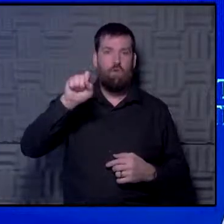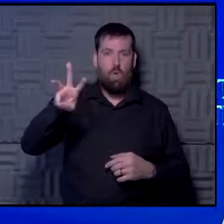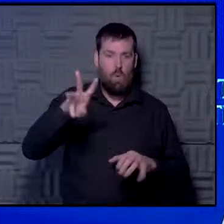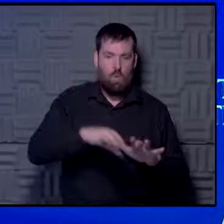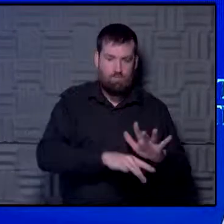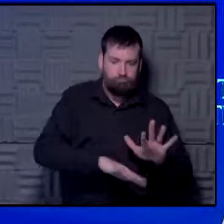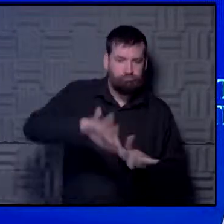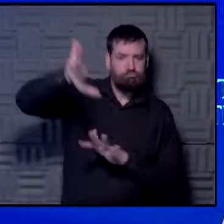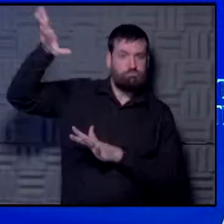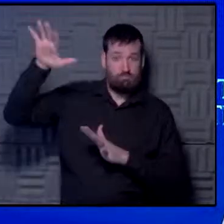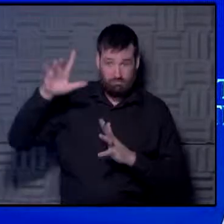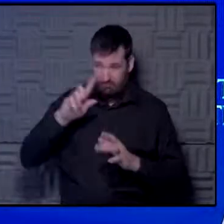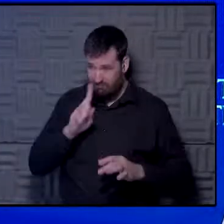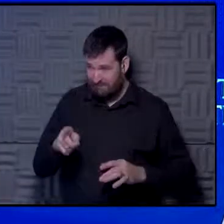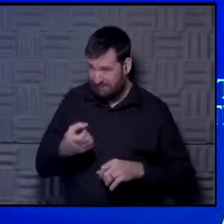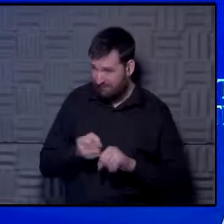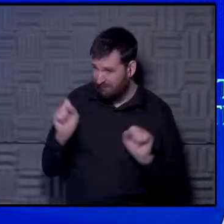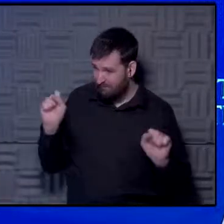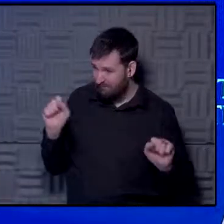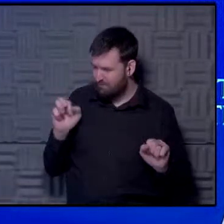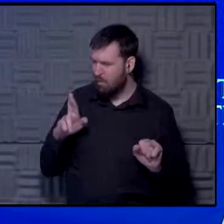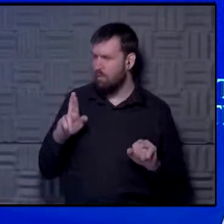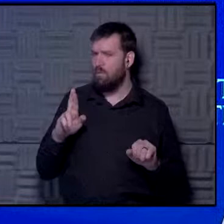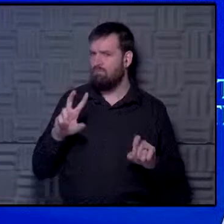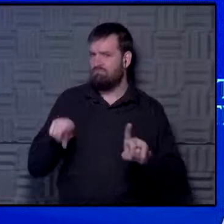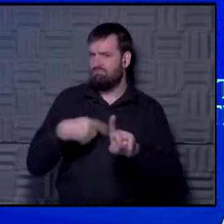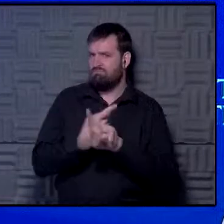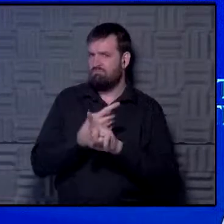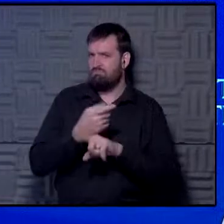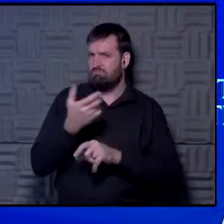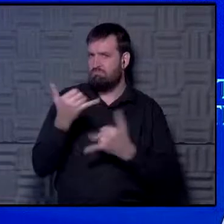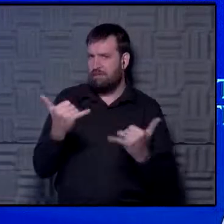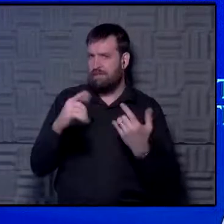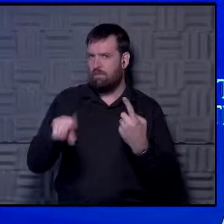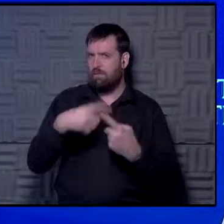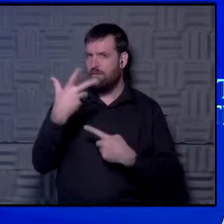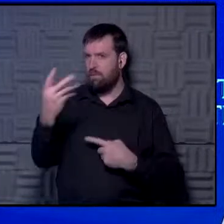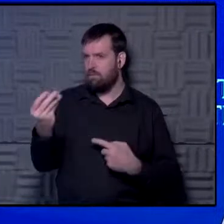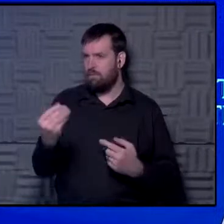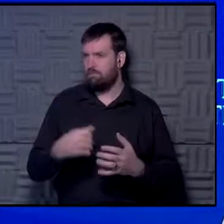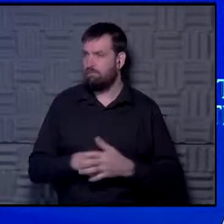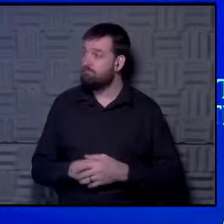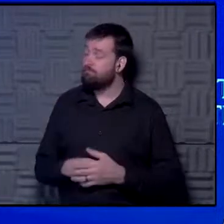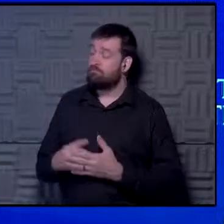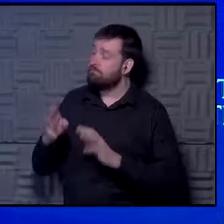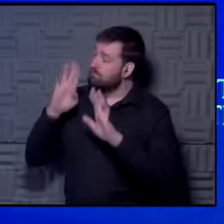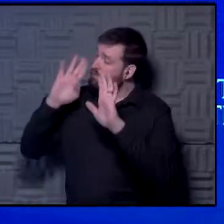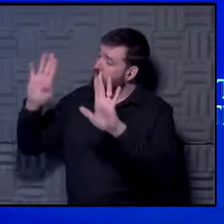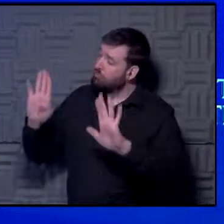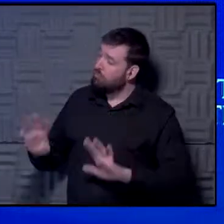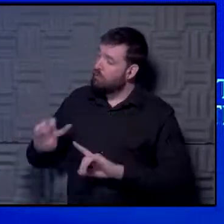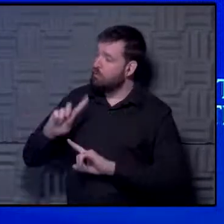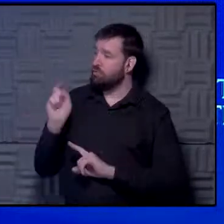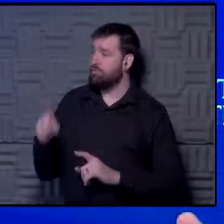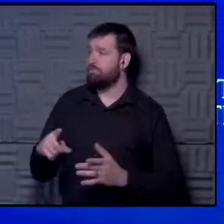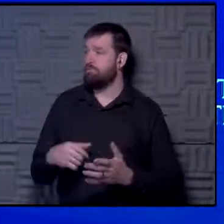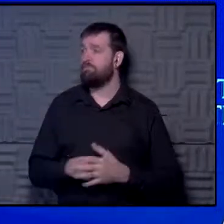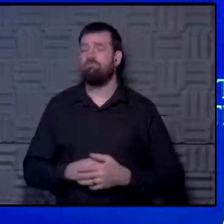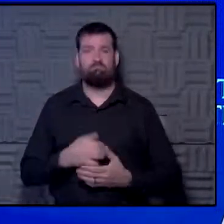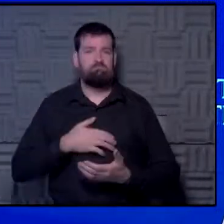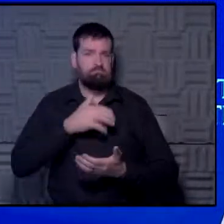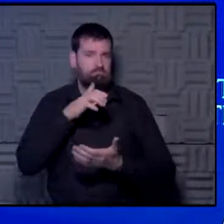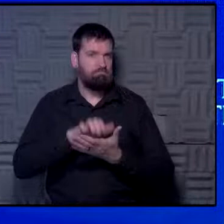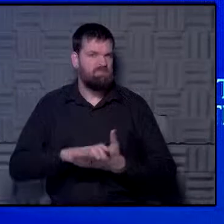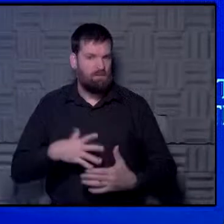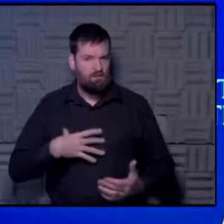top. She's asking, is it really safe, or should we only play tennis when it's outdoors? Well, that's a great question. My wife likes to